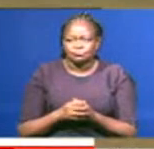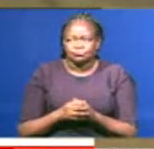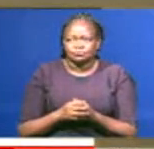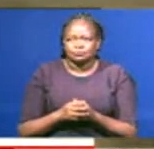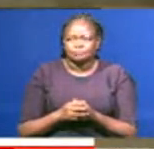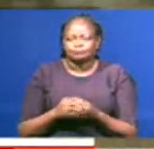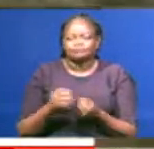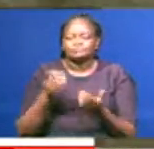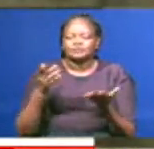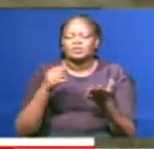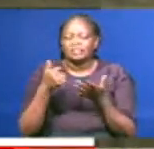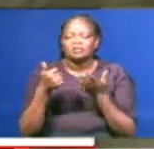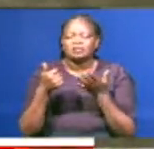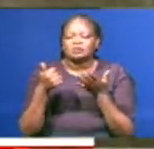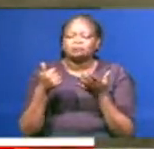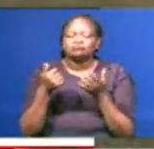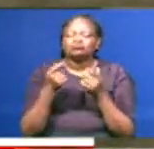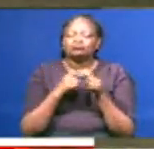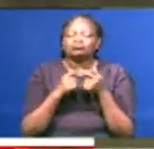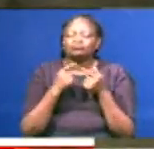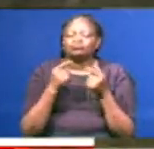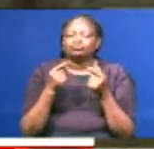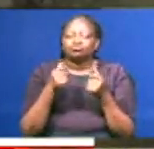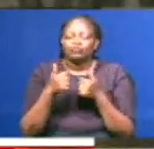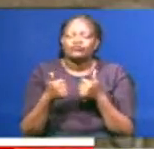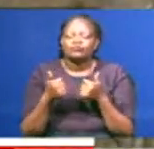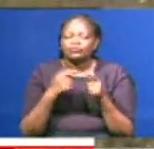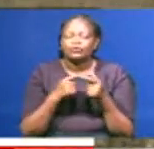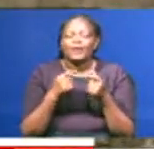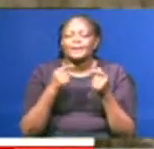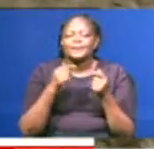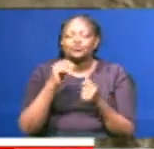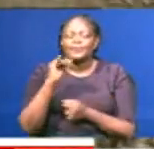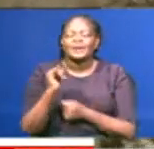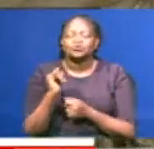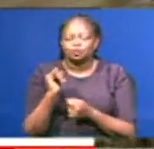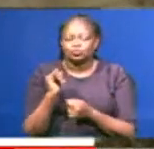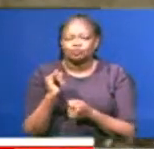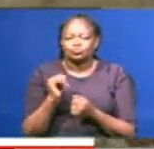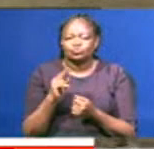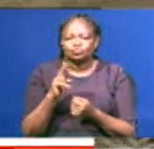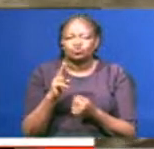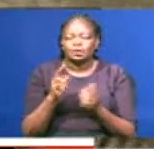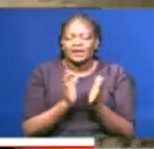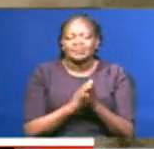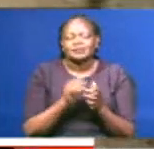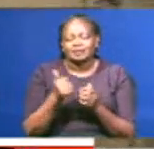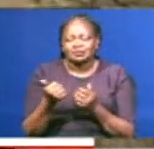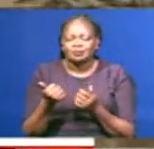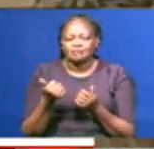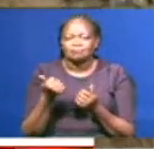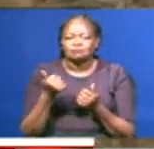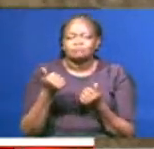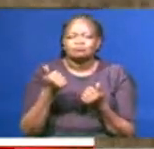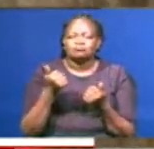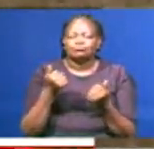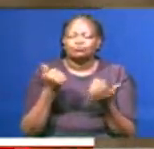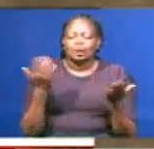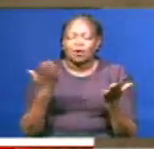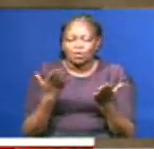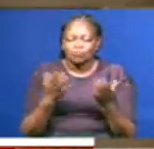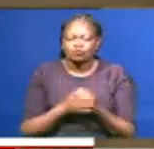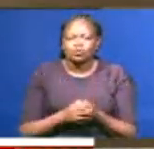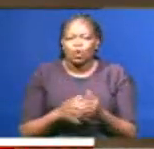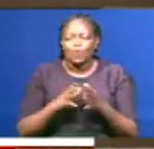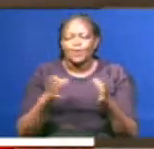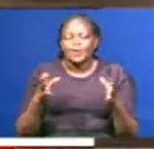a Ford Fiesta Rally 3 and Baldev Chaga in a Subaru N12. Stages for the event will be centered on the expansive